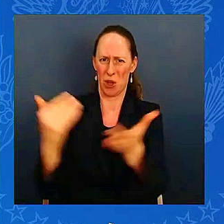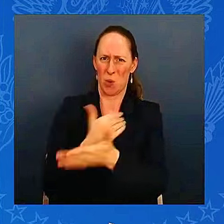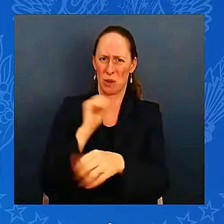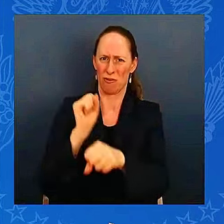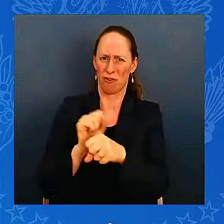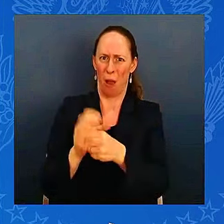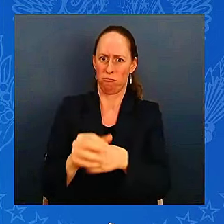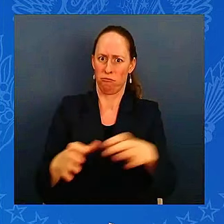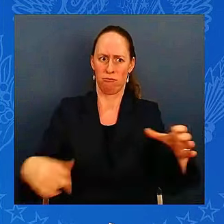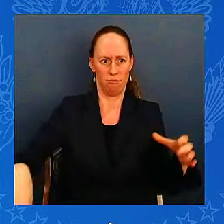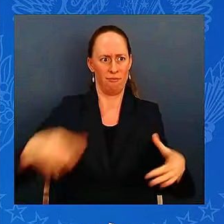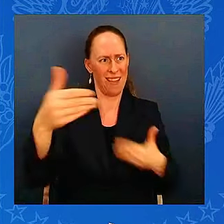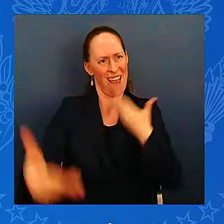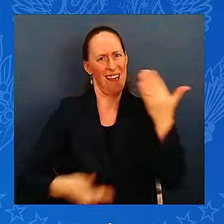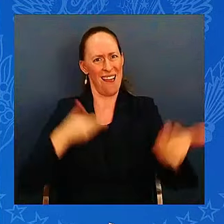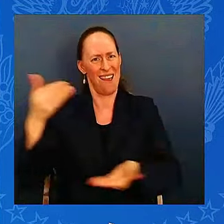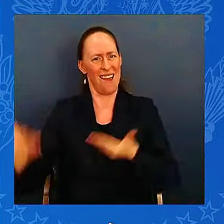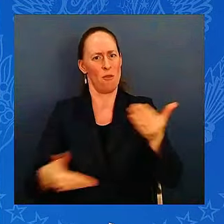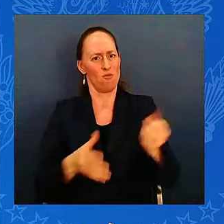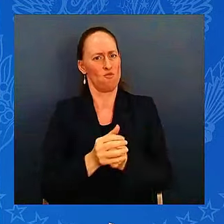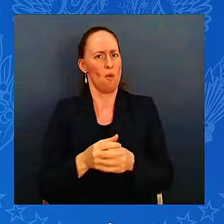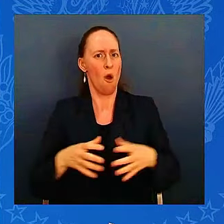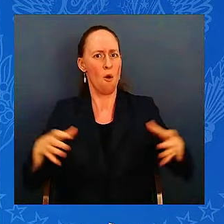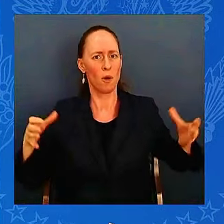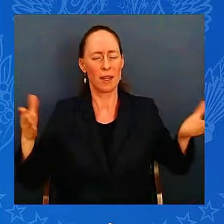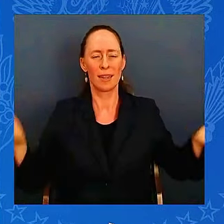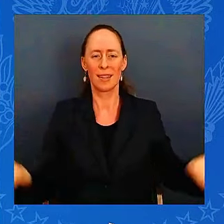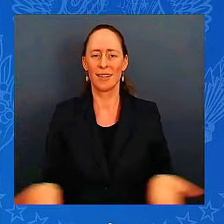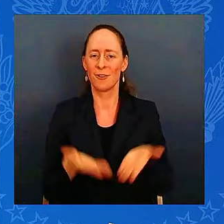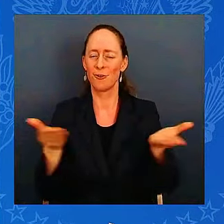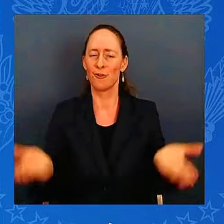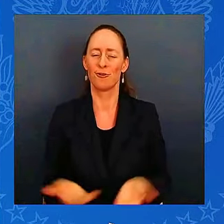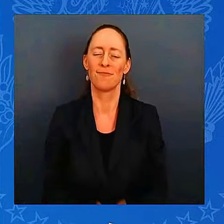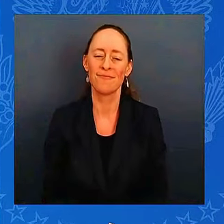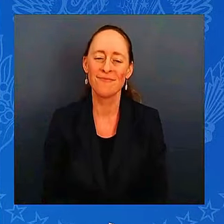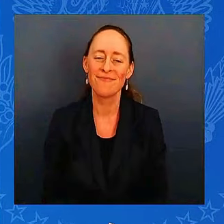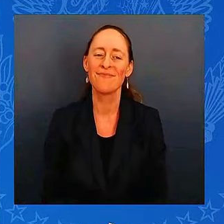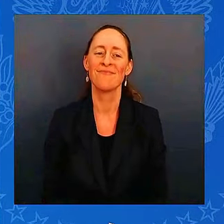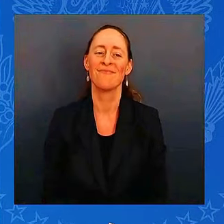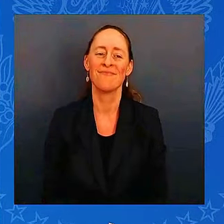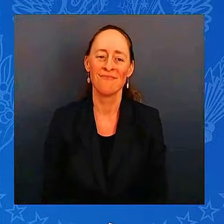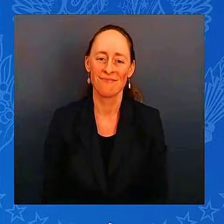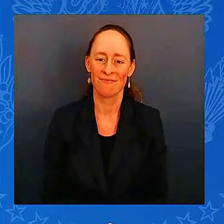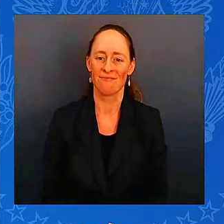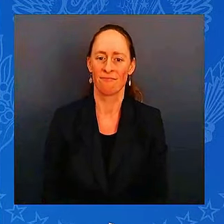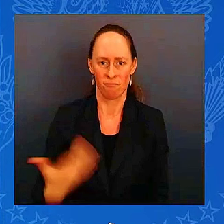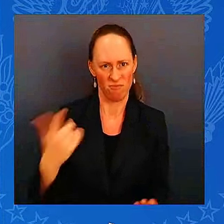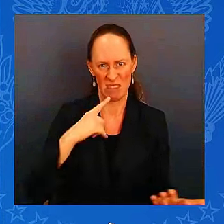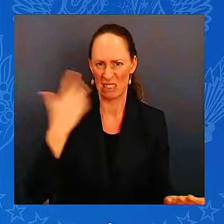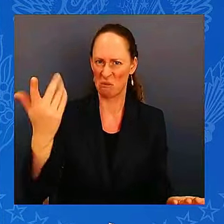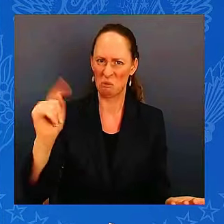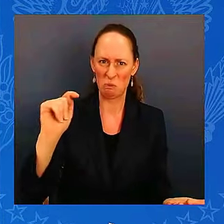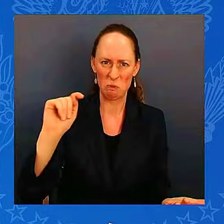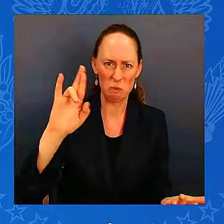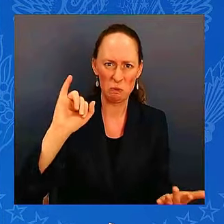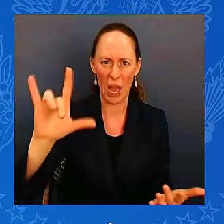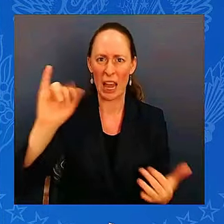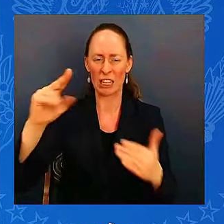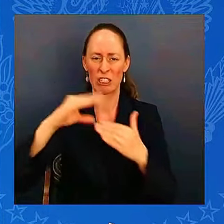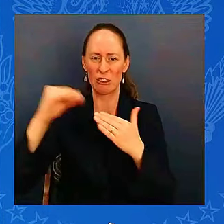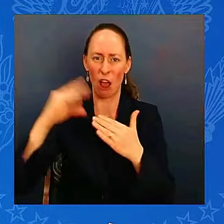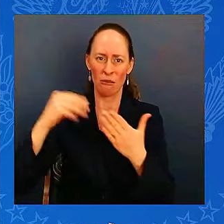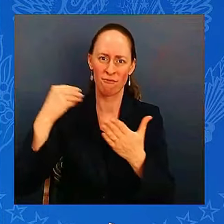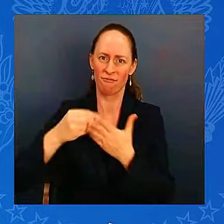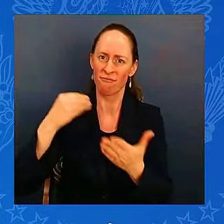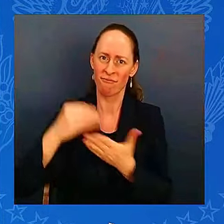infrastructure bill was $1.3 trillion in science and technology, private companies in the United States and globally